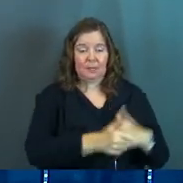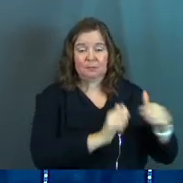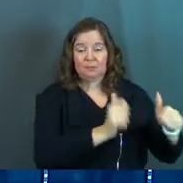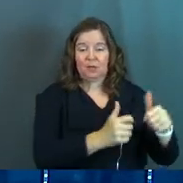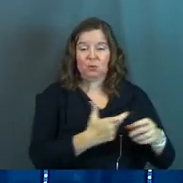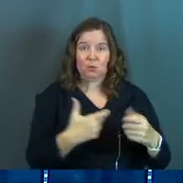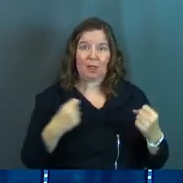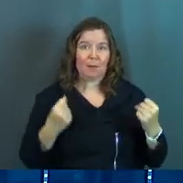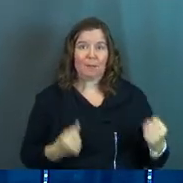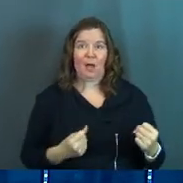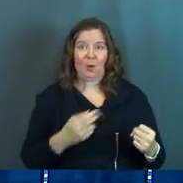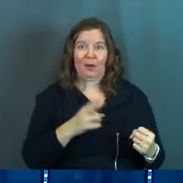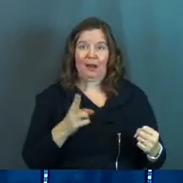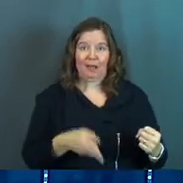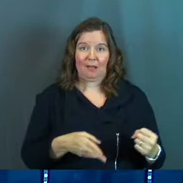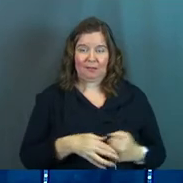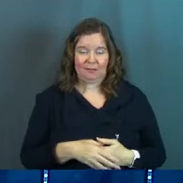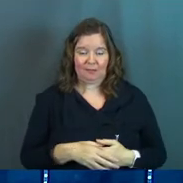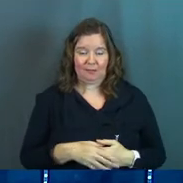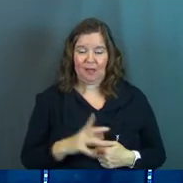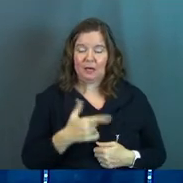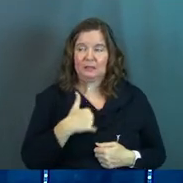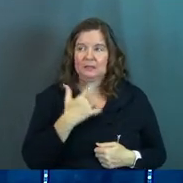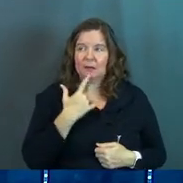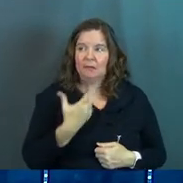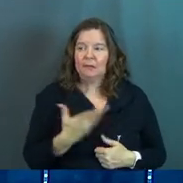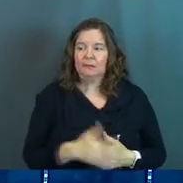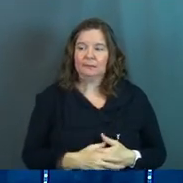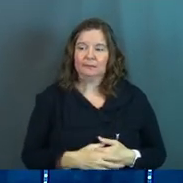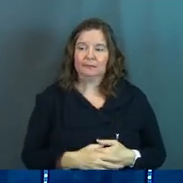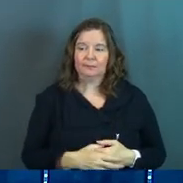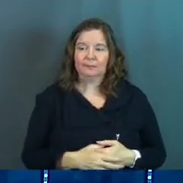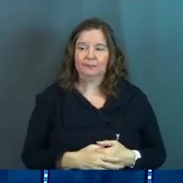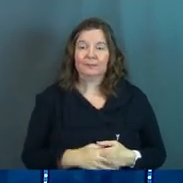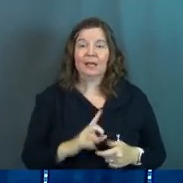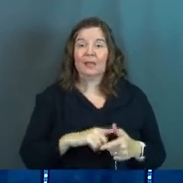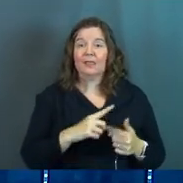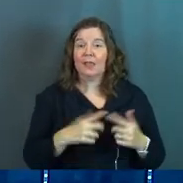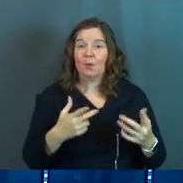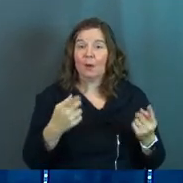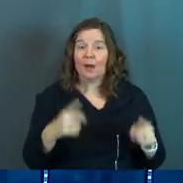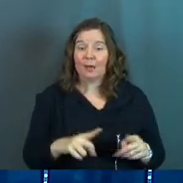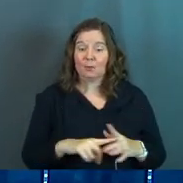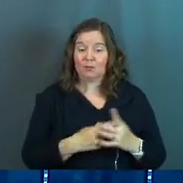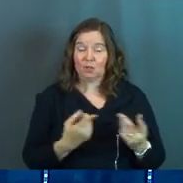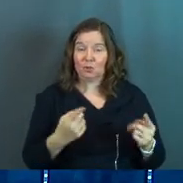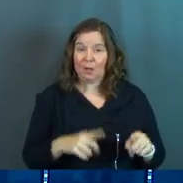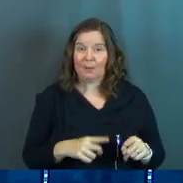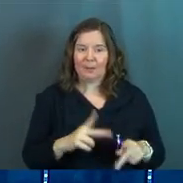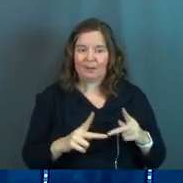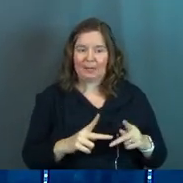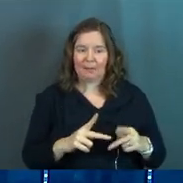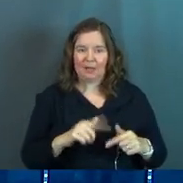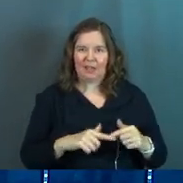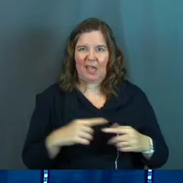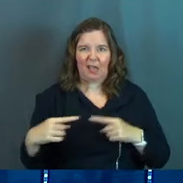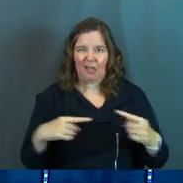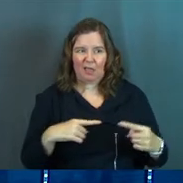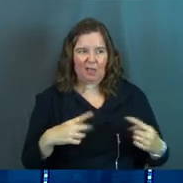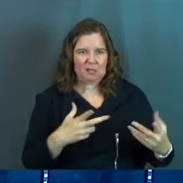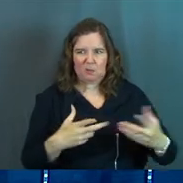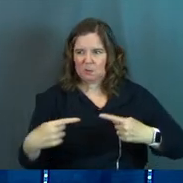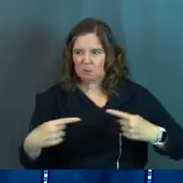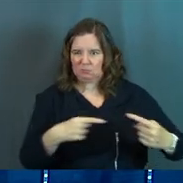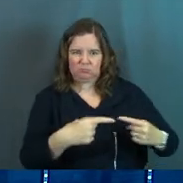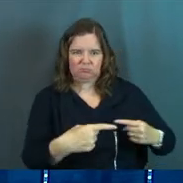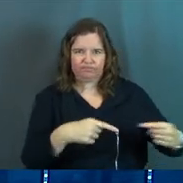And you just get that power in hell. And he's like, then what starts to happen is people can't get along with each other